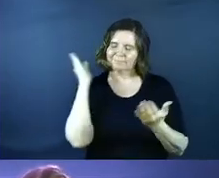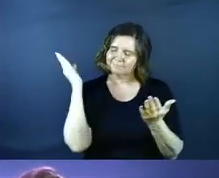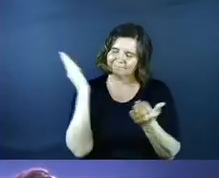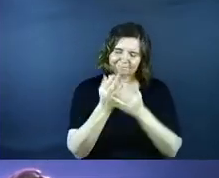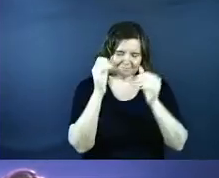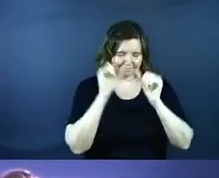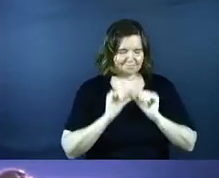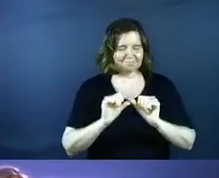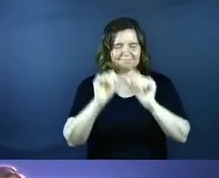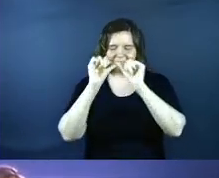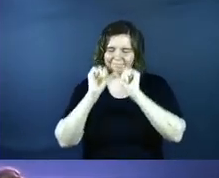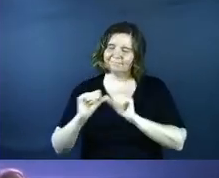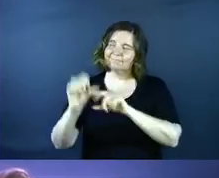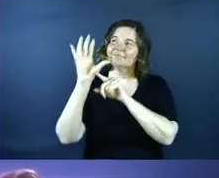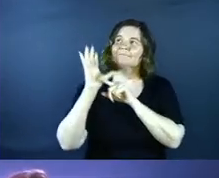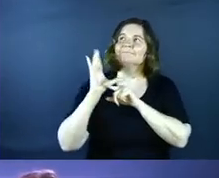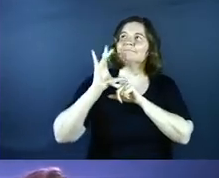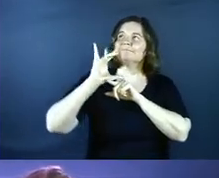overwhelming,